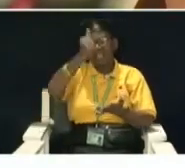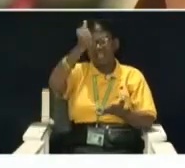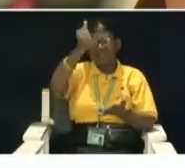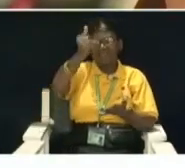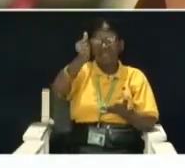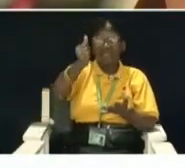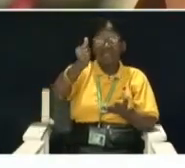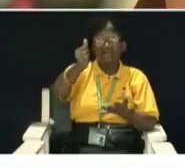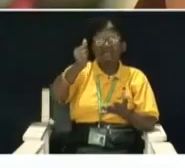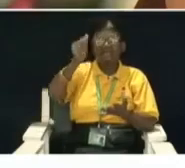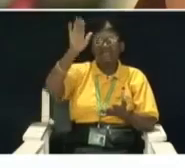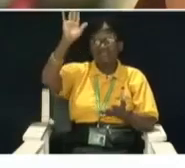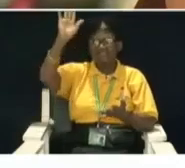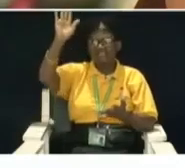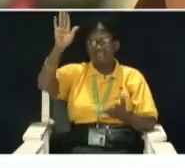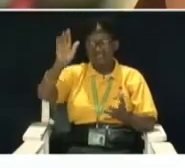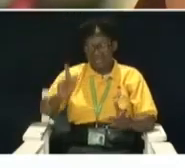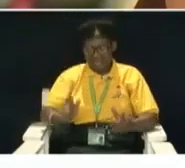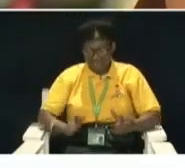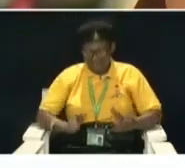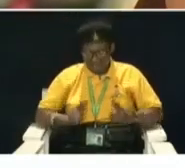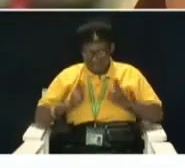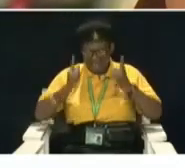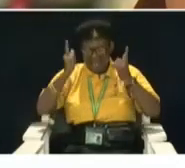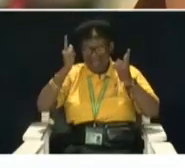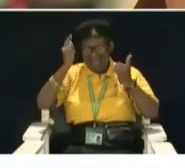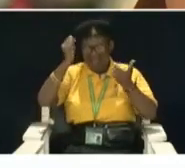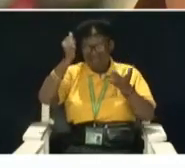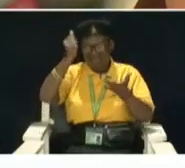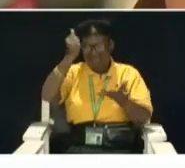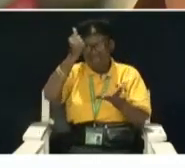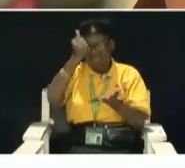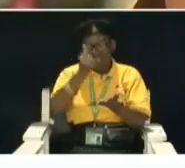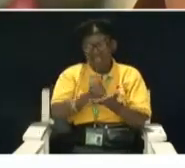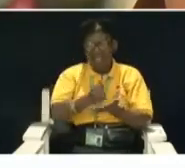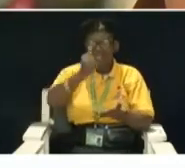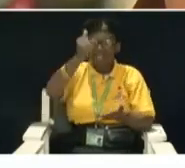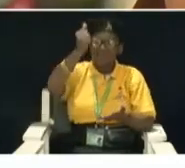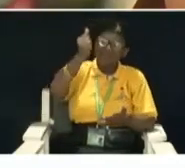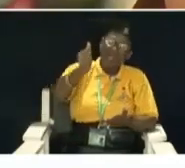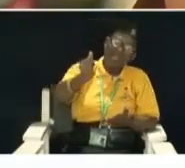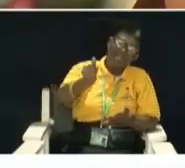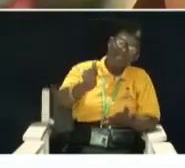alive. Amen. He's alive.